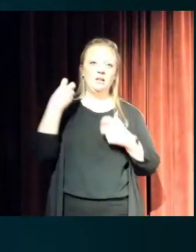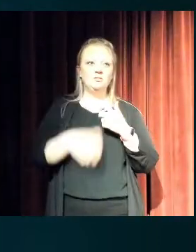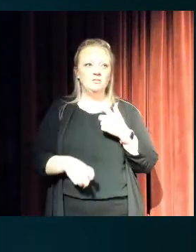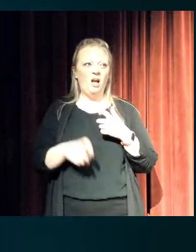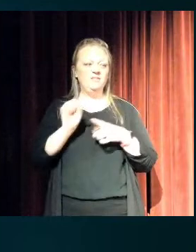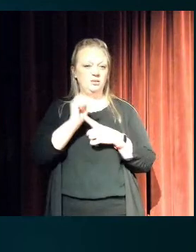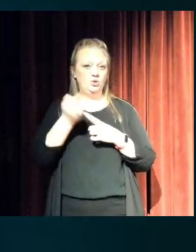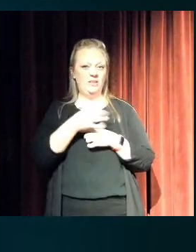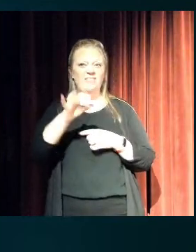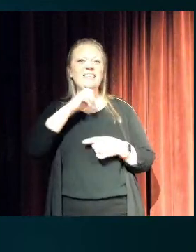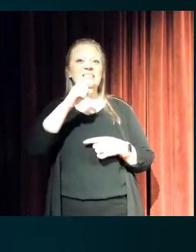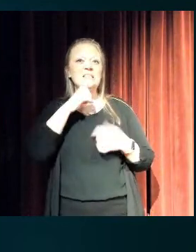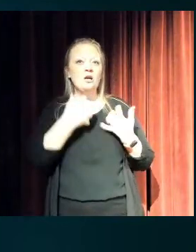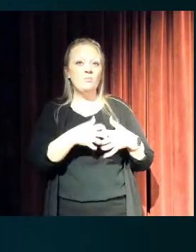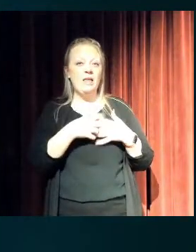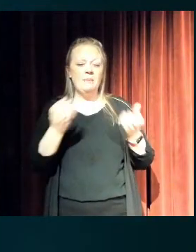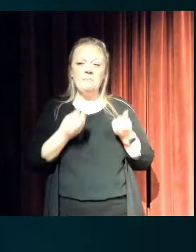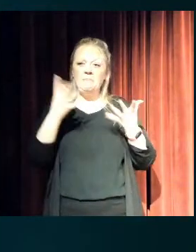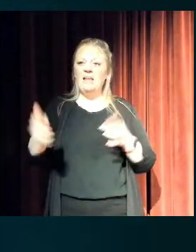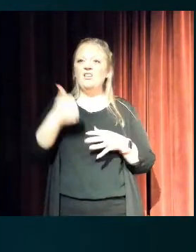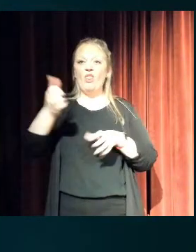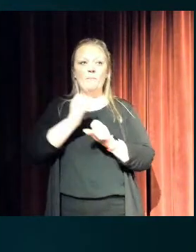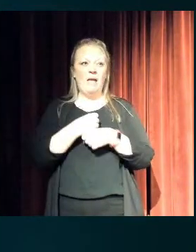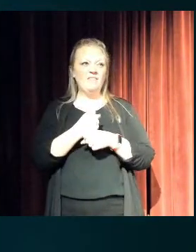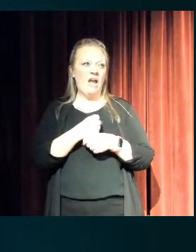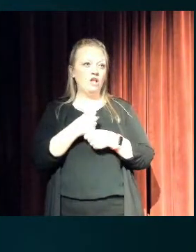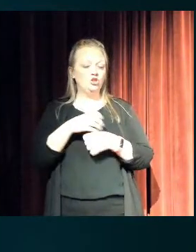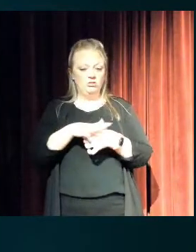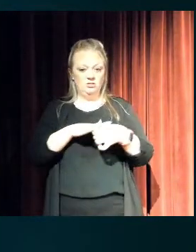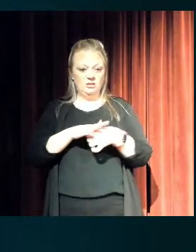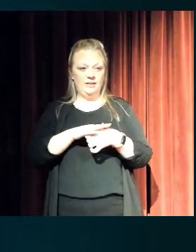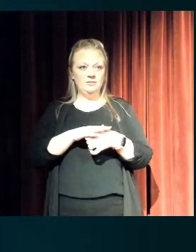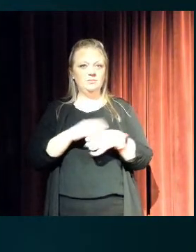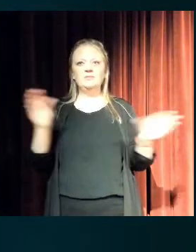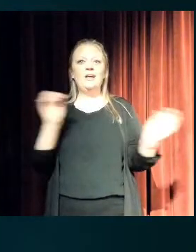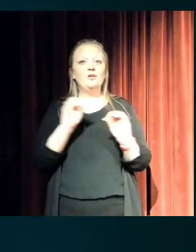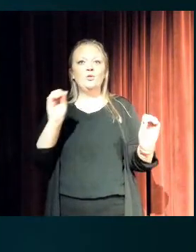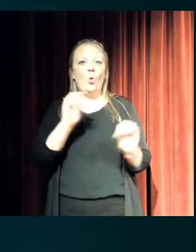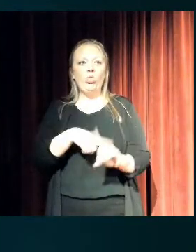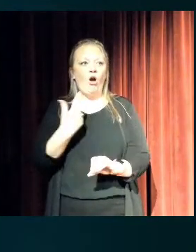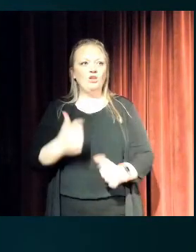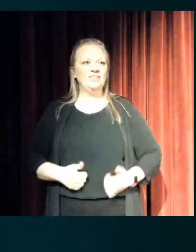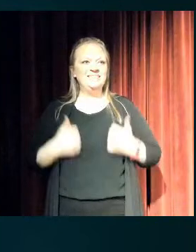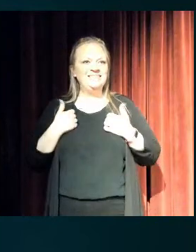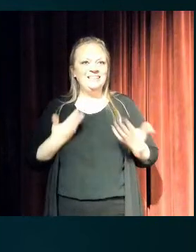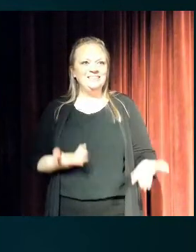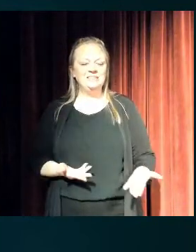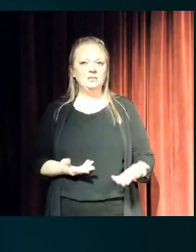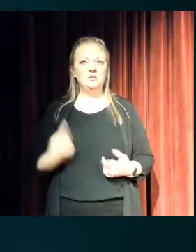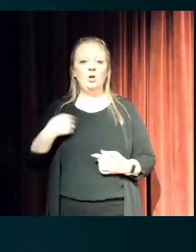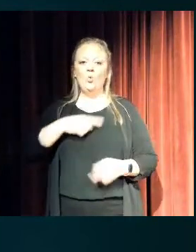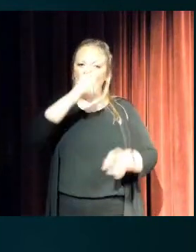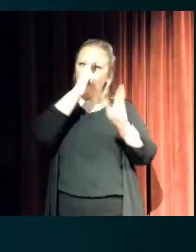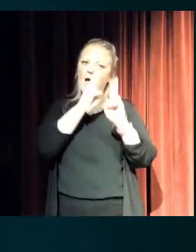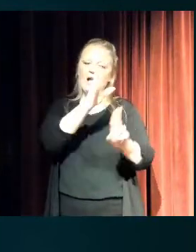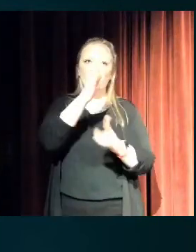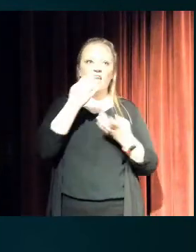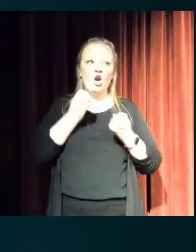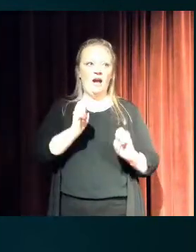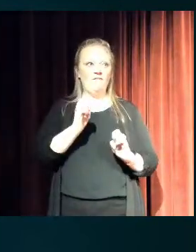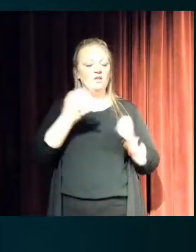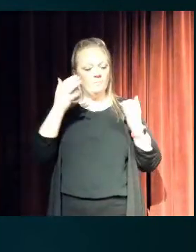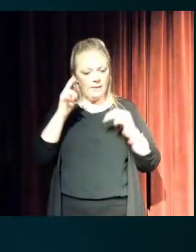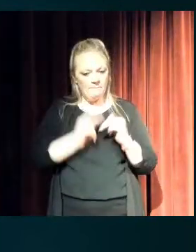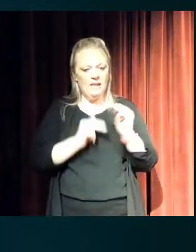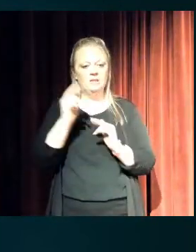steel plant and many other manufacturing sites that no longer exist. We honor their efforts by